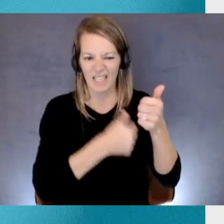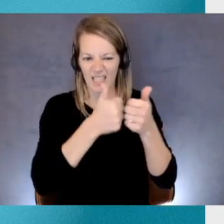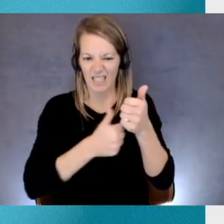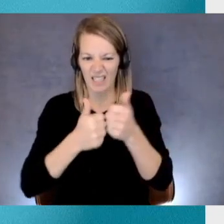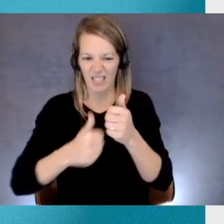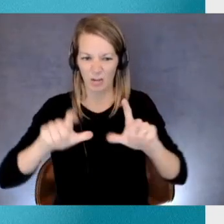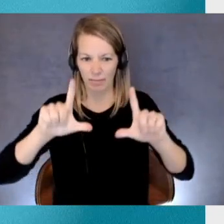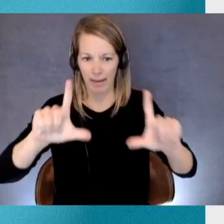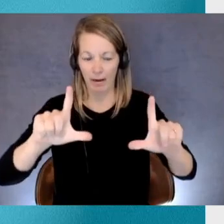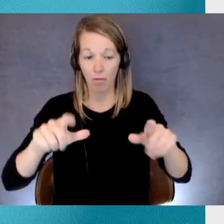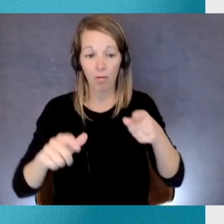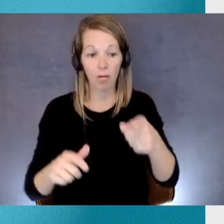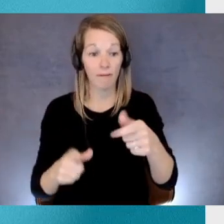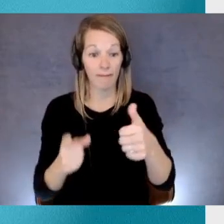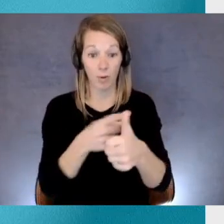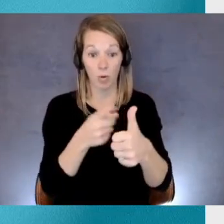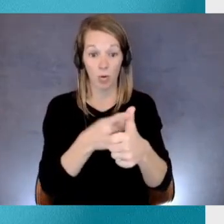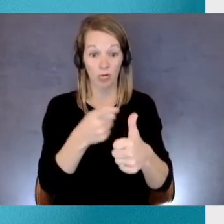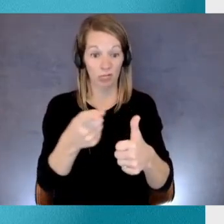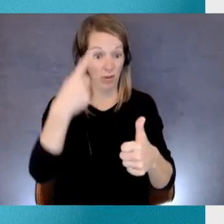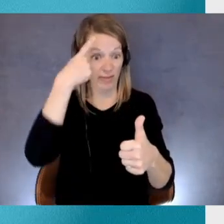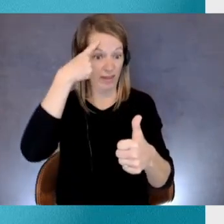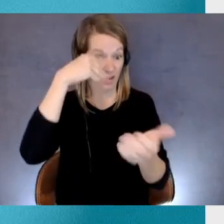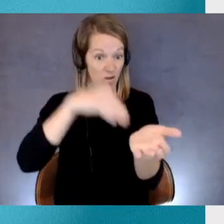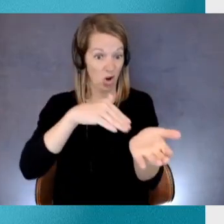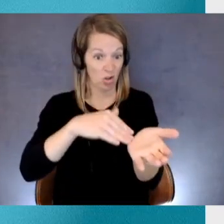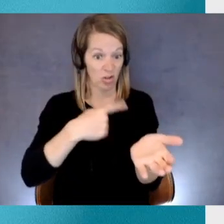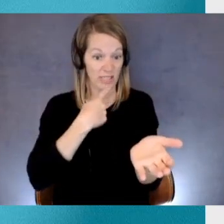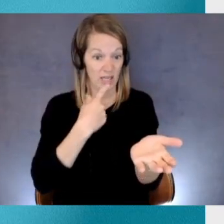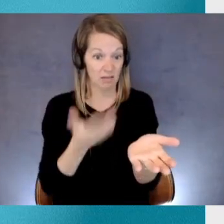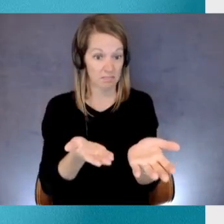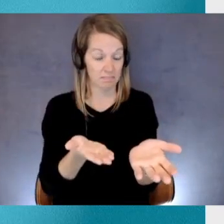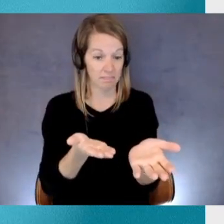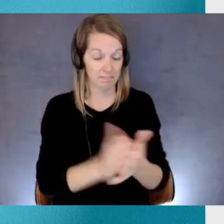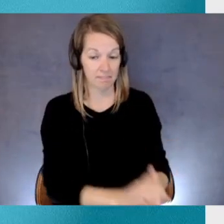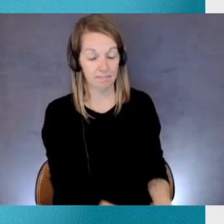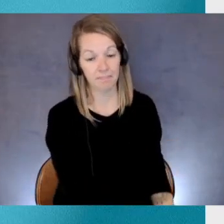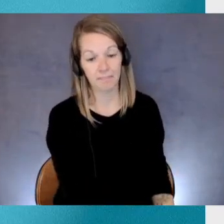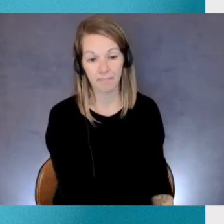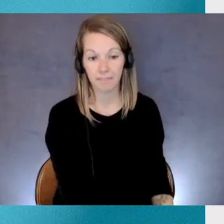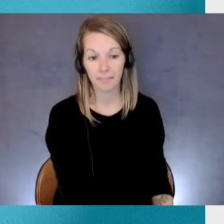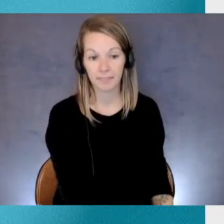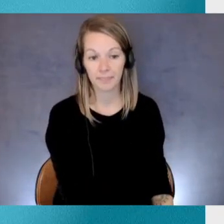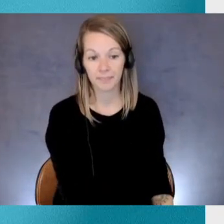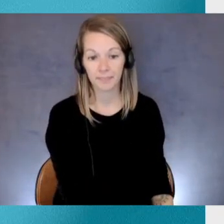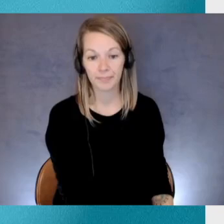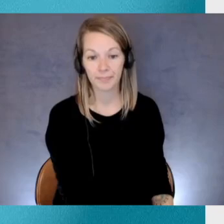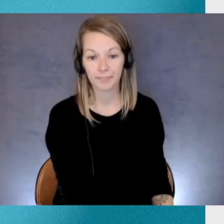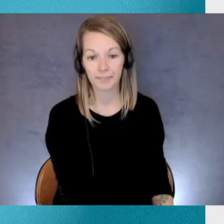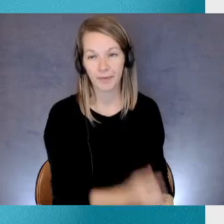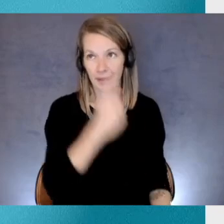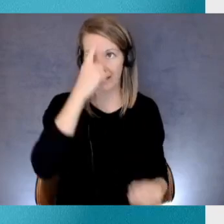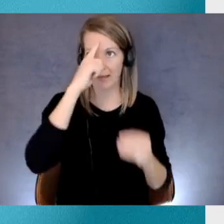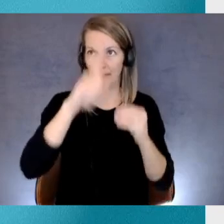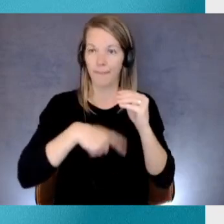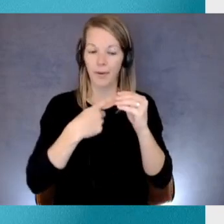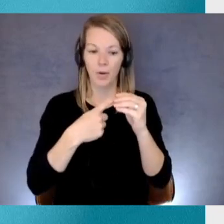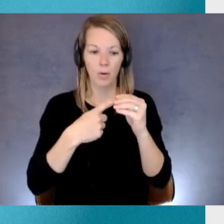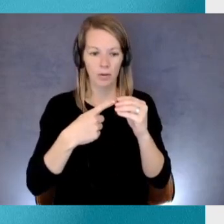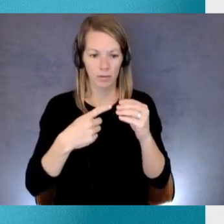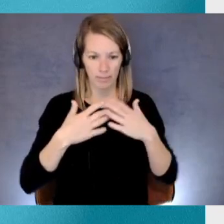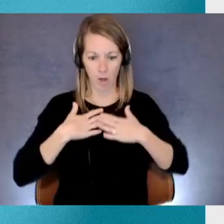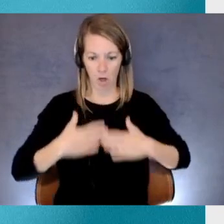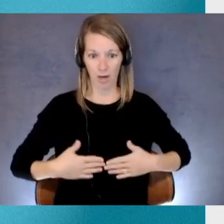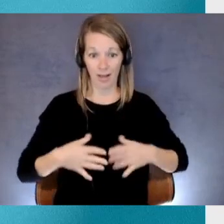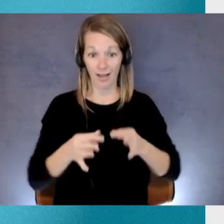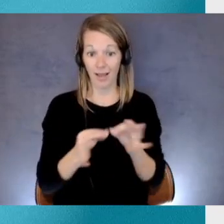a physician might be saying when they walk into a room with a patient. Based on, think about the visual, look at the body language